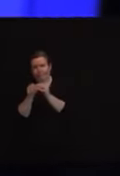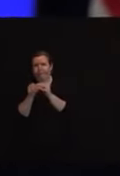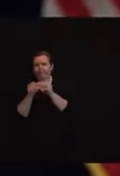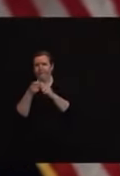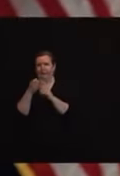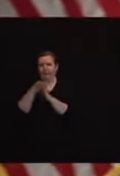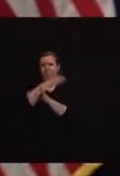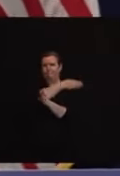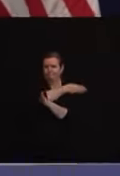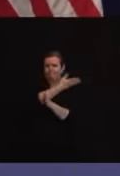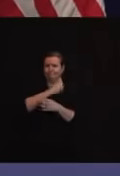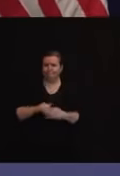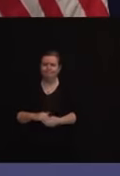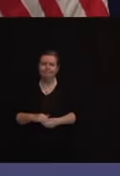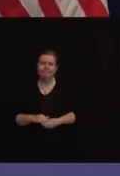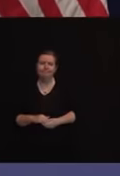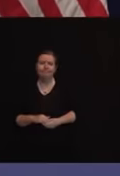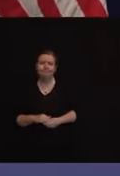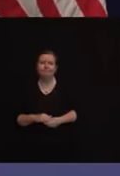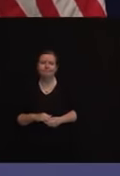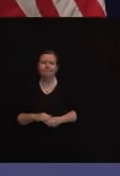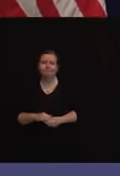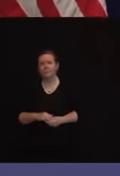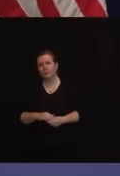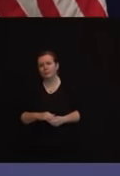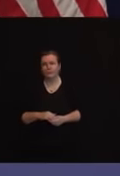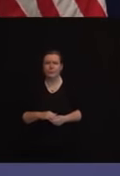week. So you've heard us say before that